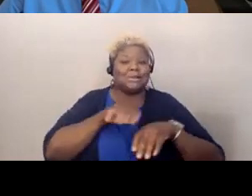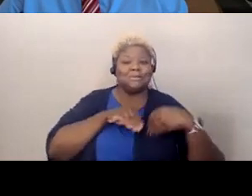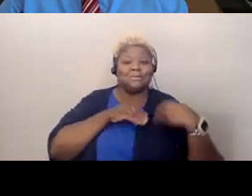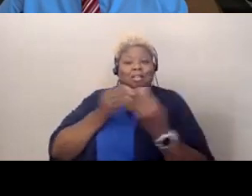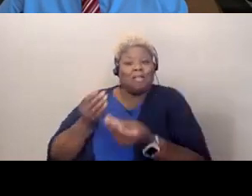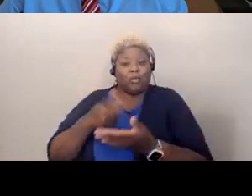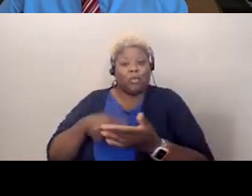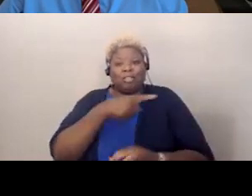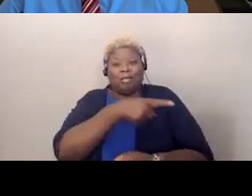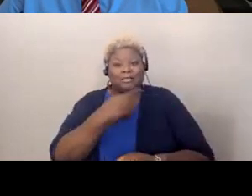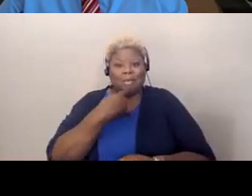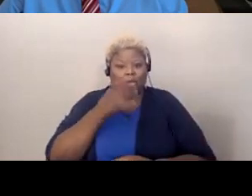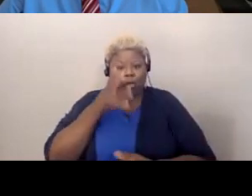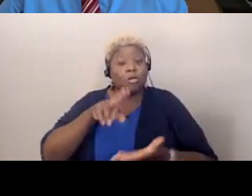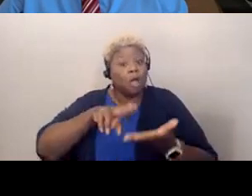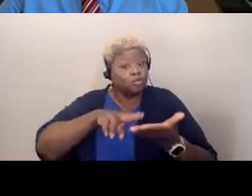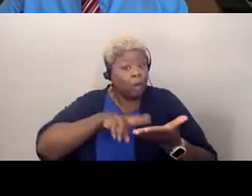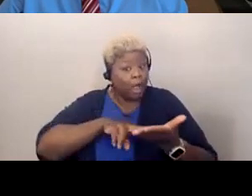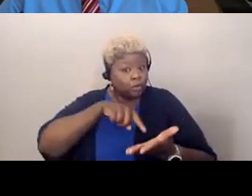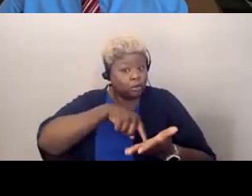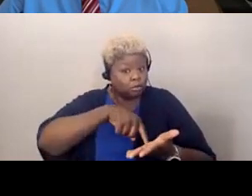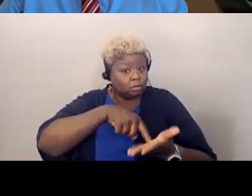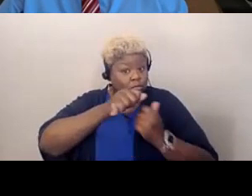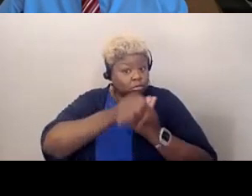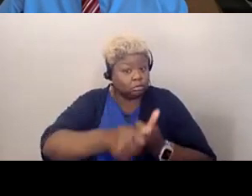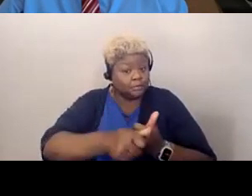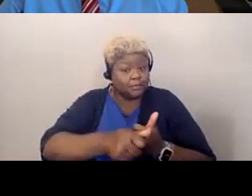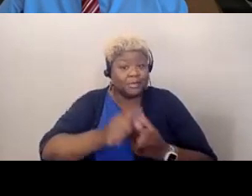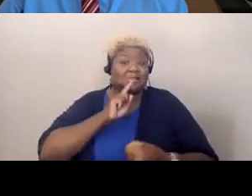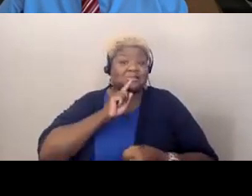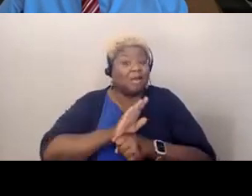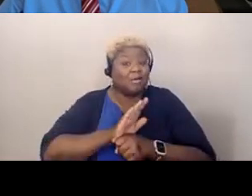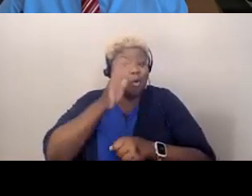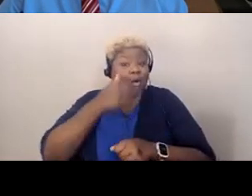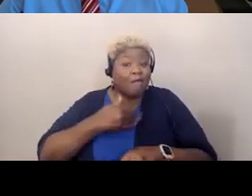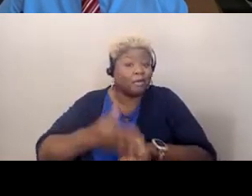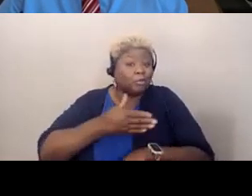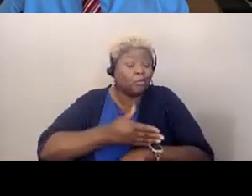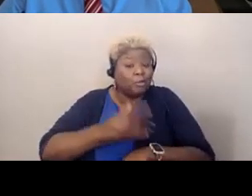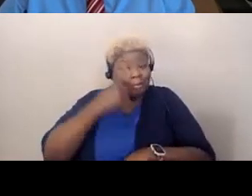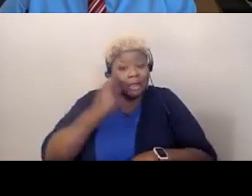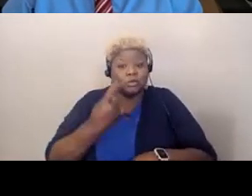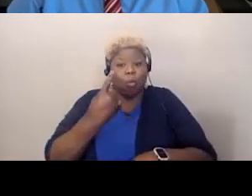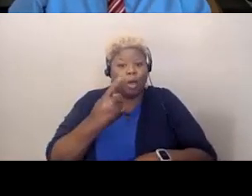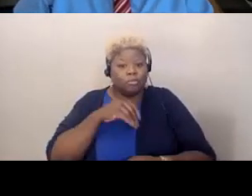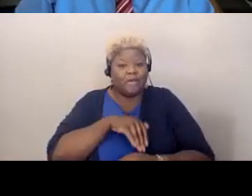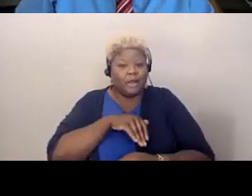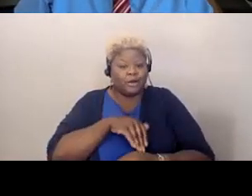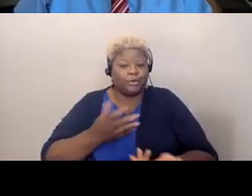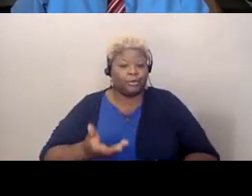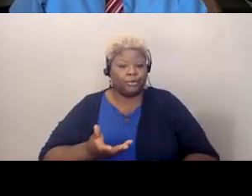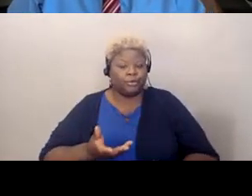said they would contractually, it doesn't guarantee that there's going to be improvement just because there's one provider.